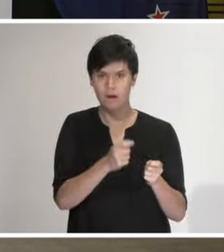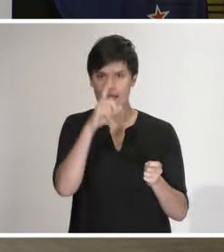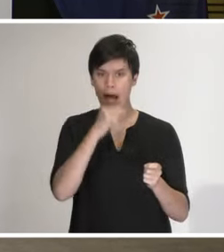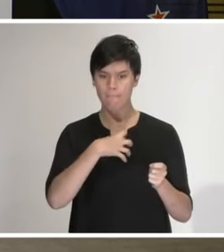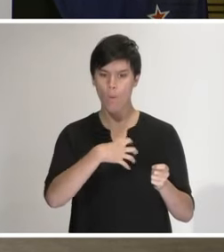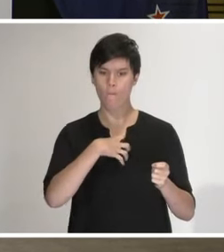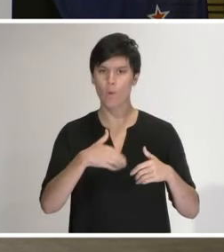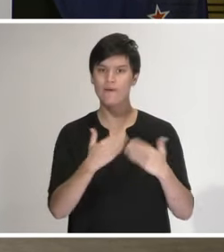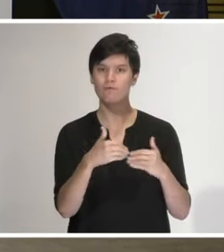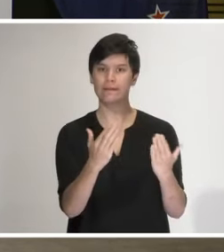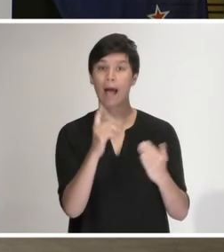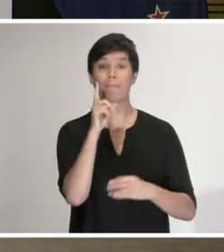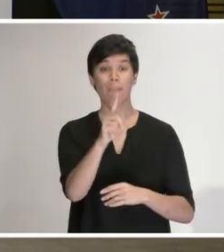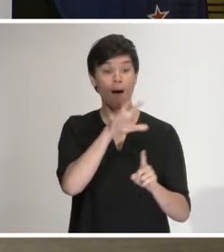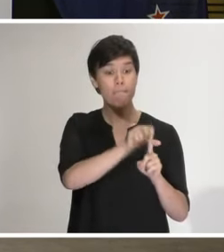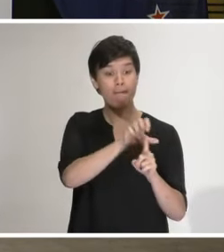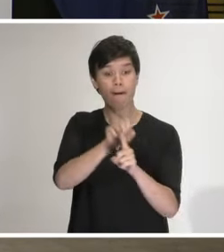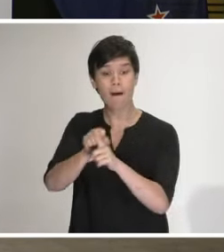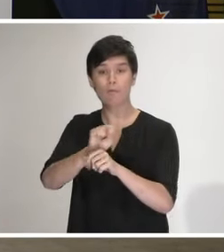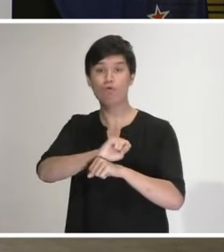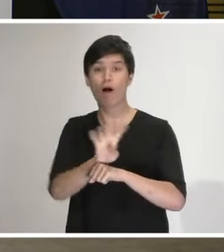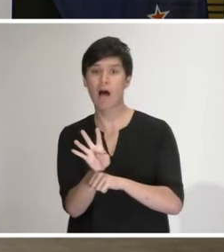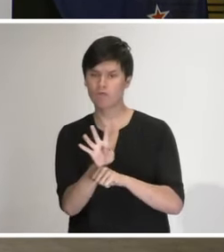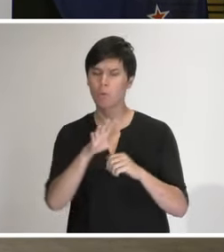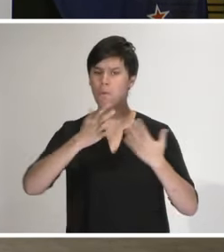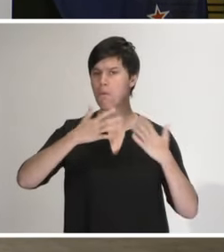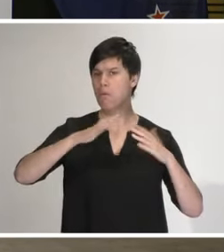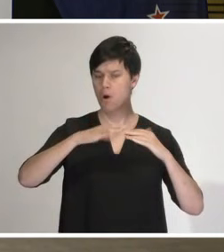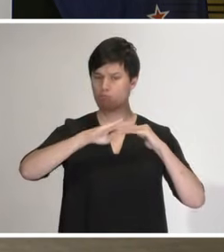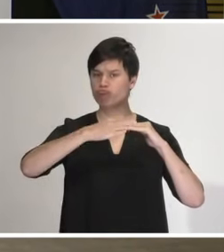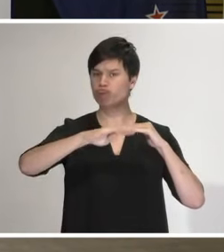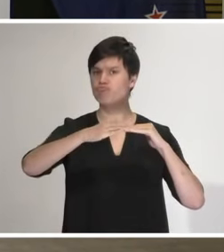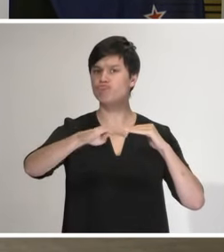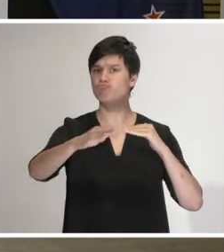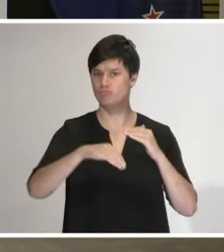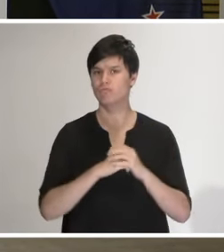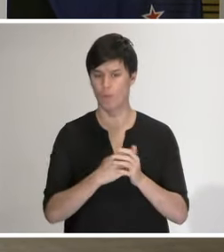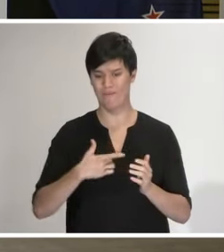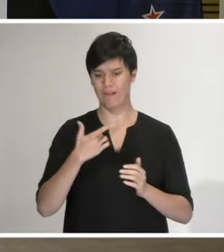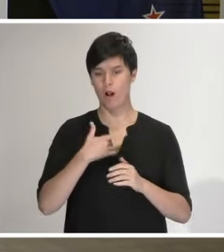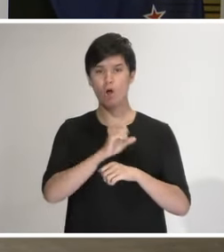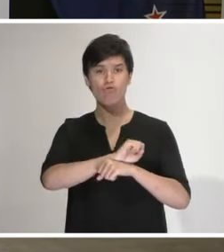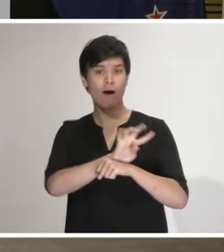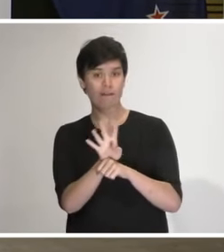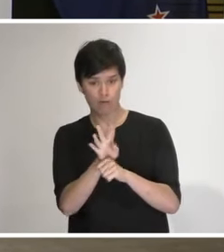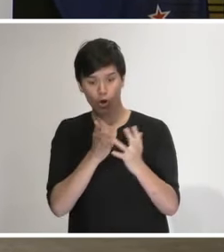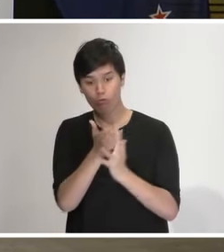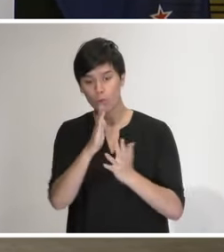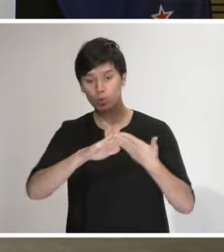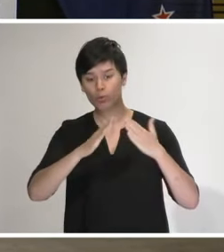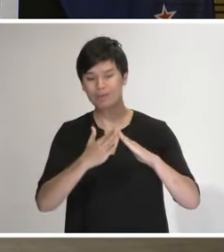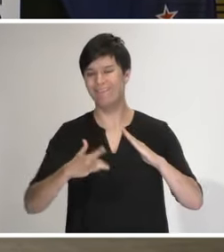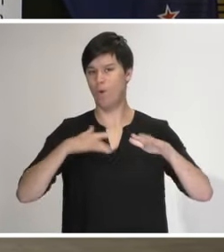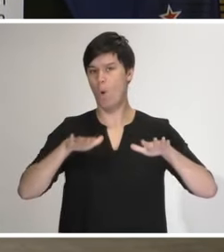and that gives us confidence and an assurance that actually our level of COVID-19 is likely to be very low across the community. But we need